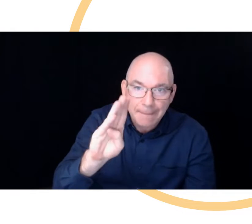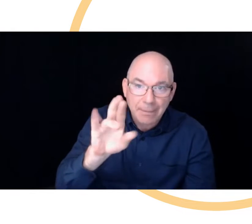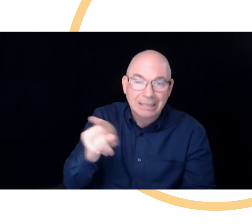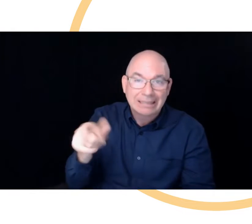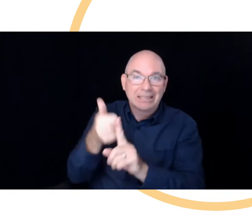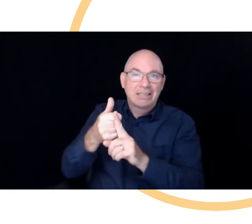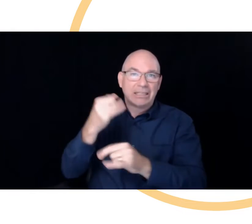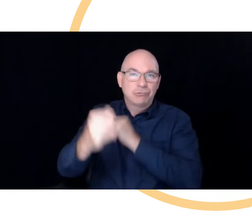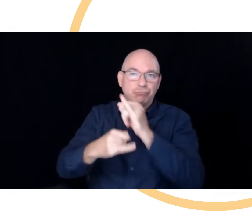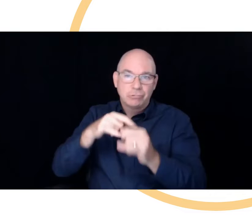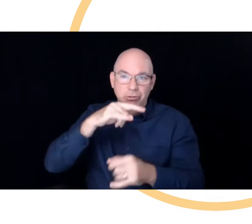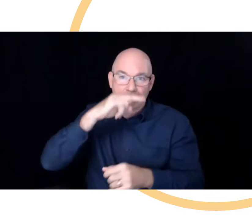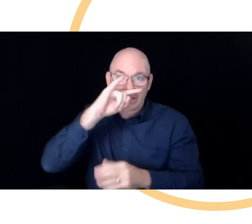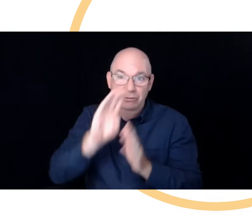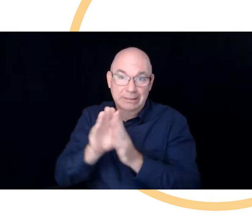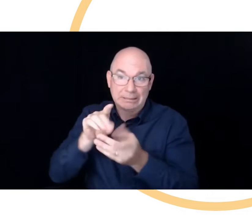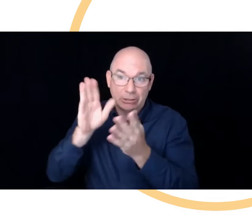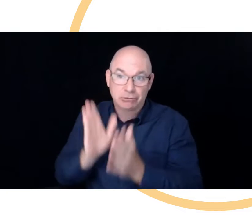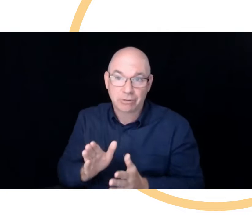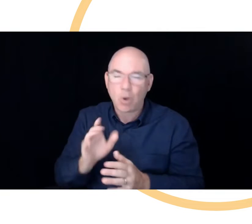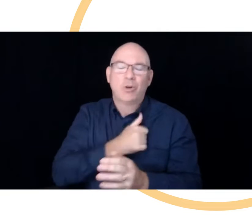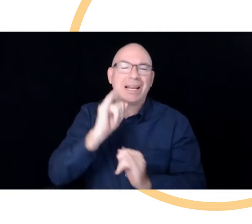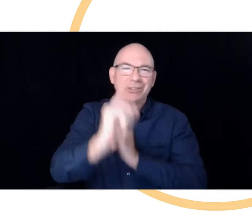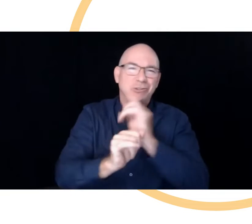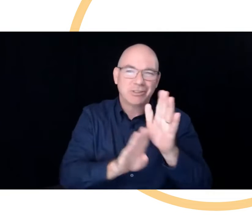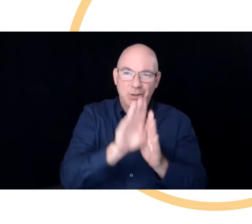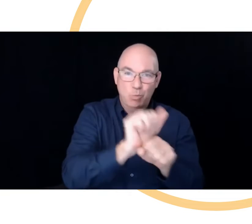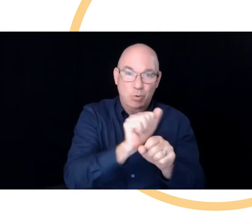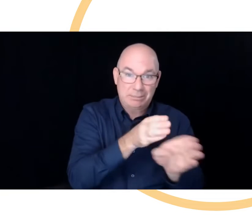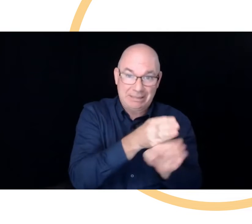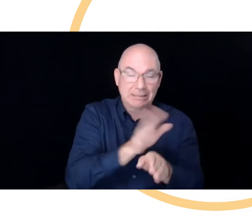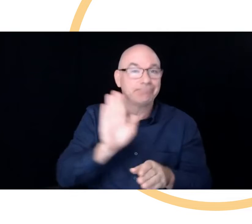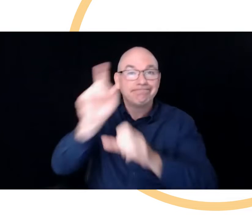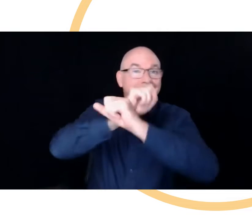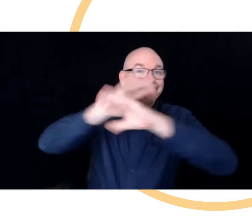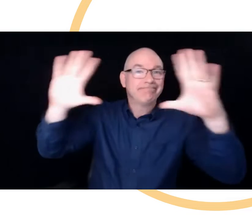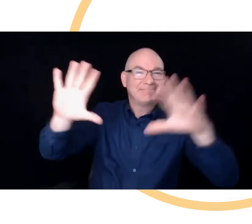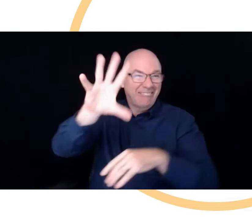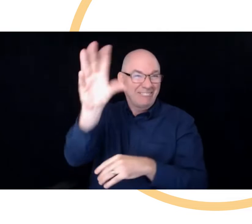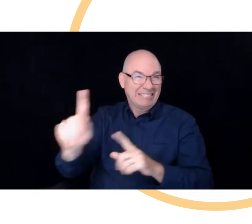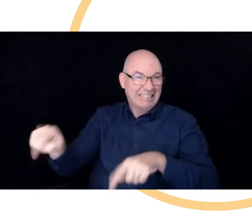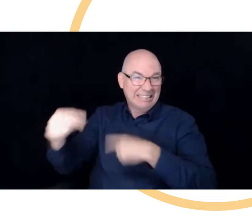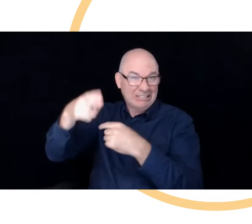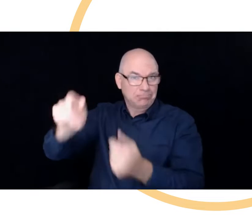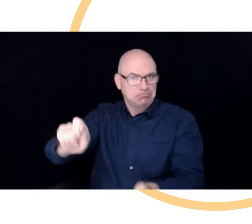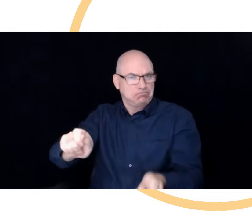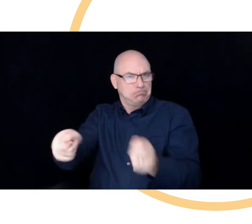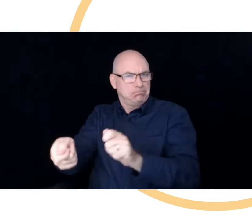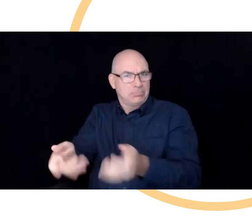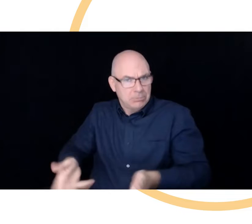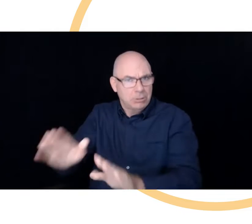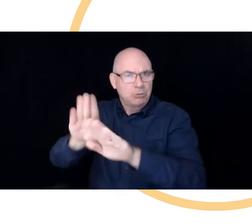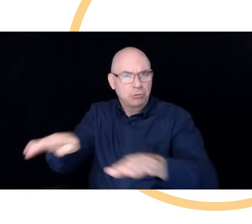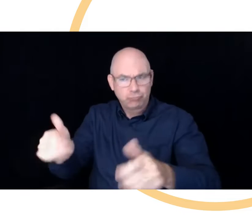international development work professional. Her vision is to transform Africa's story through empowering children to speak for themselves